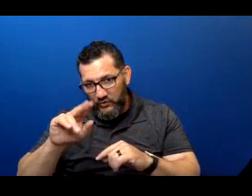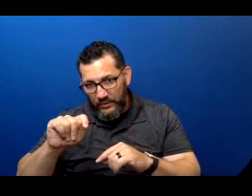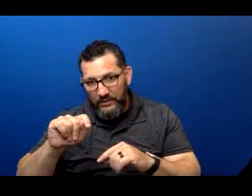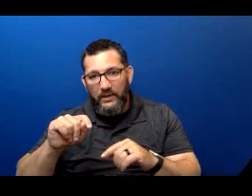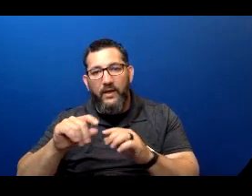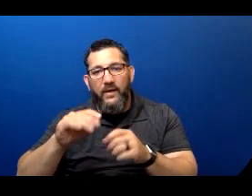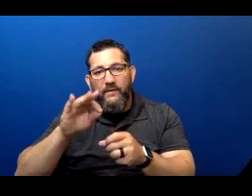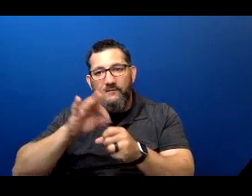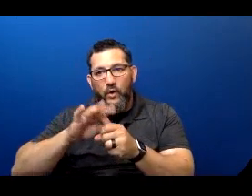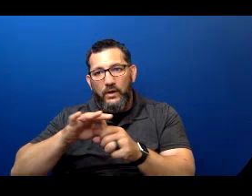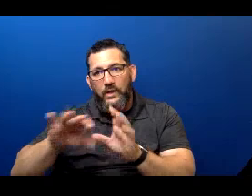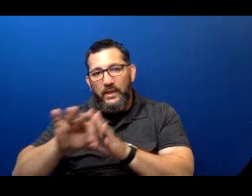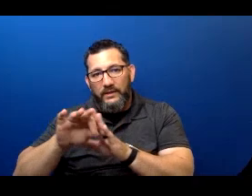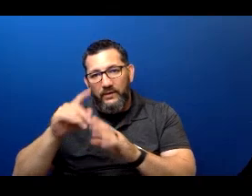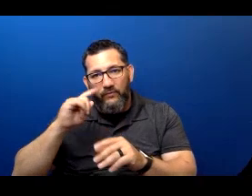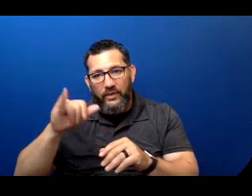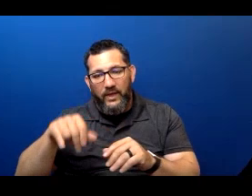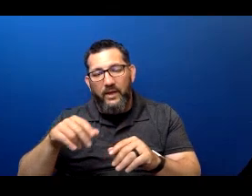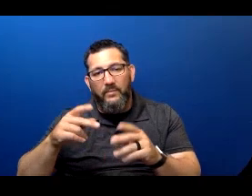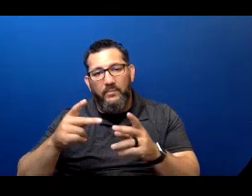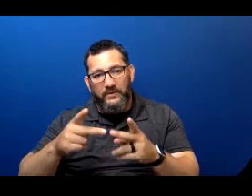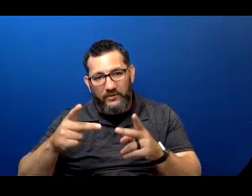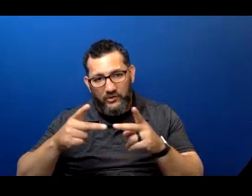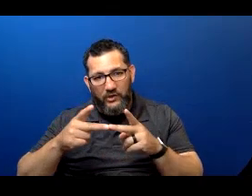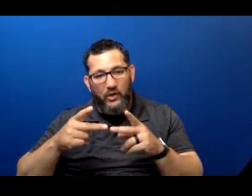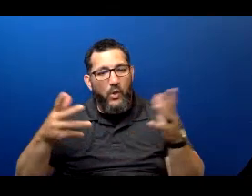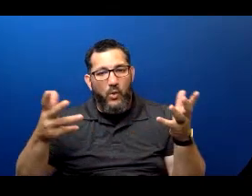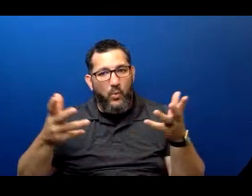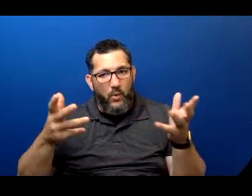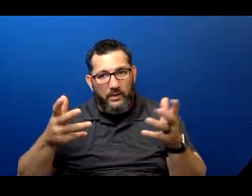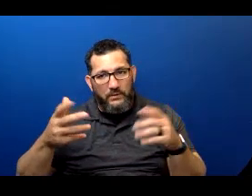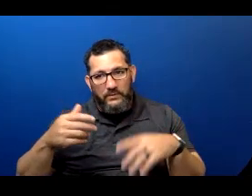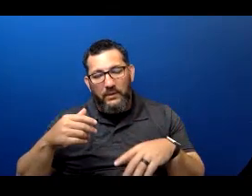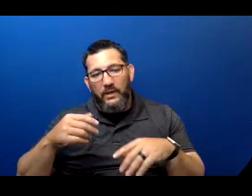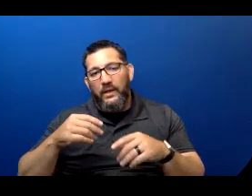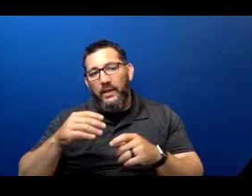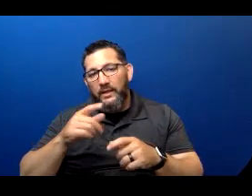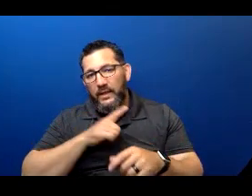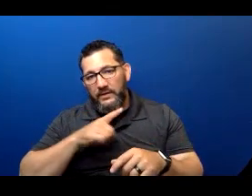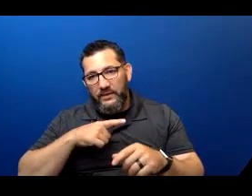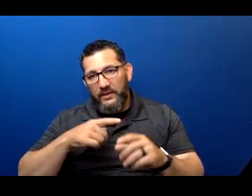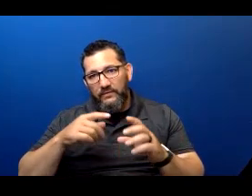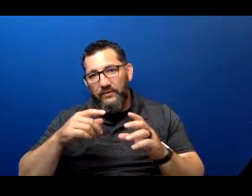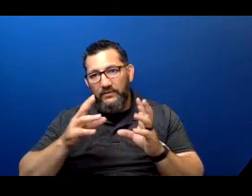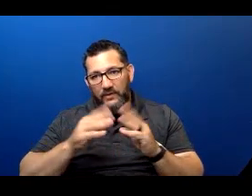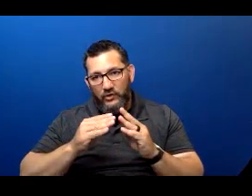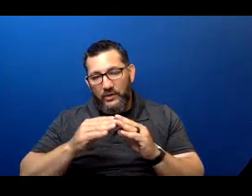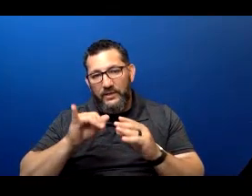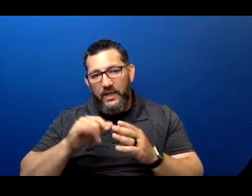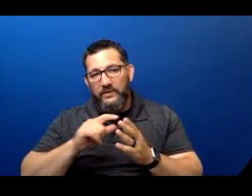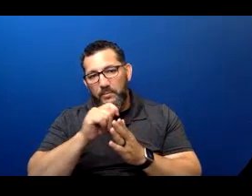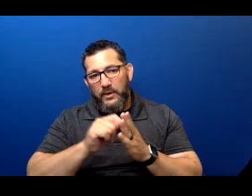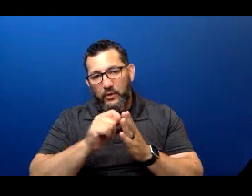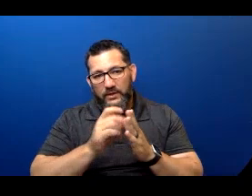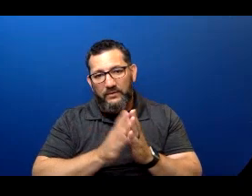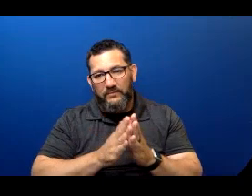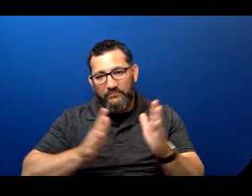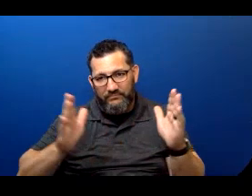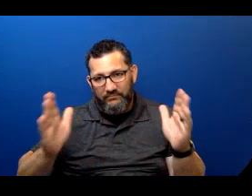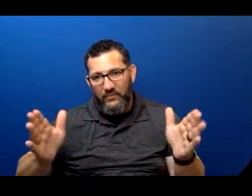those positions. The what is our legislative session, and that's the period when